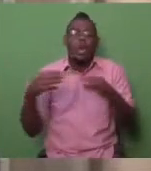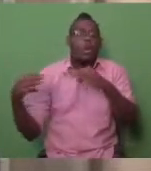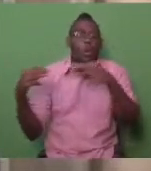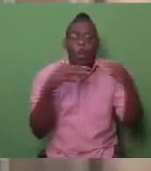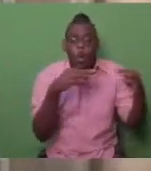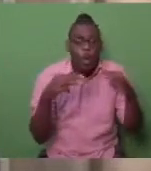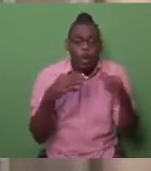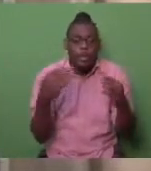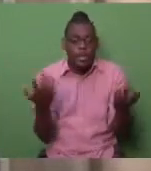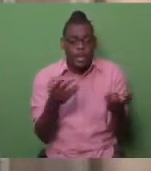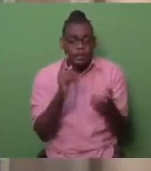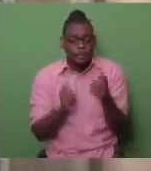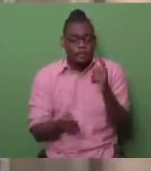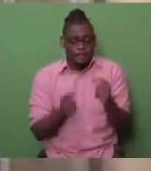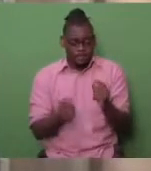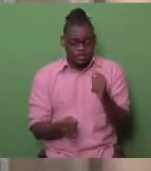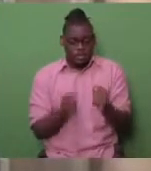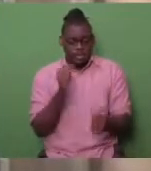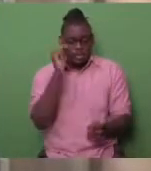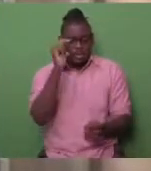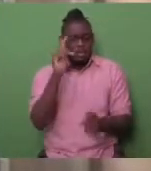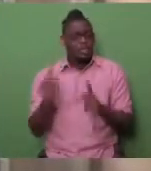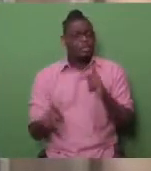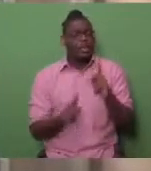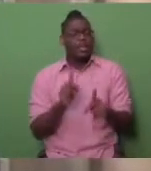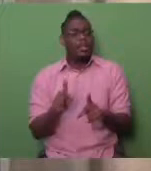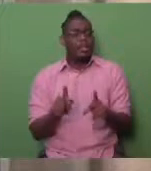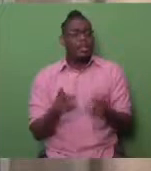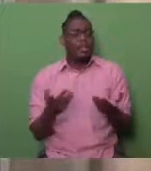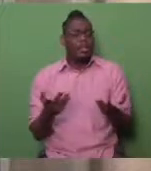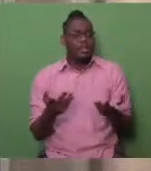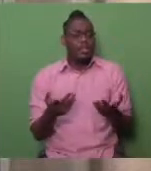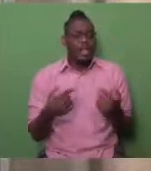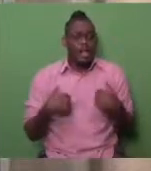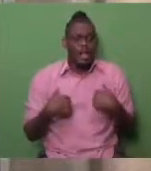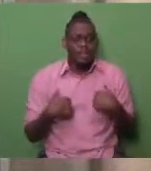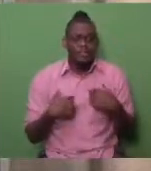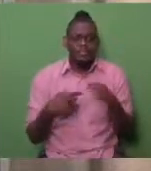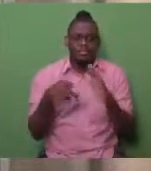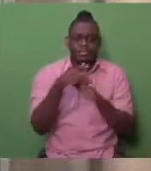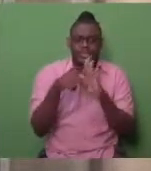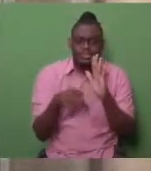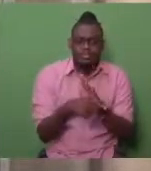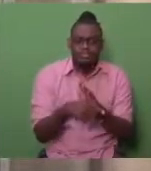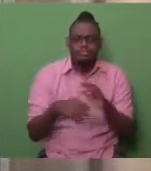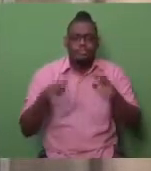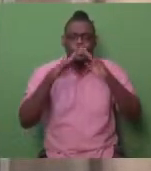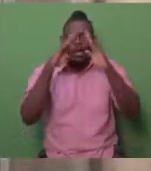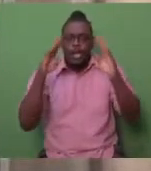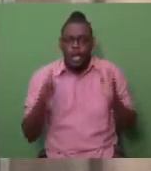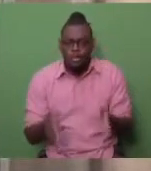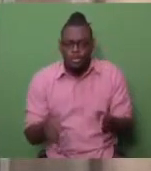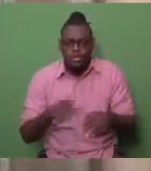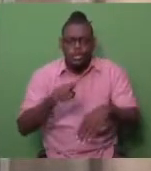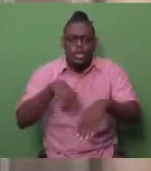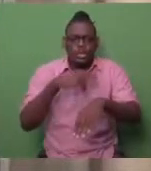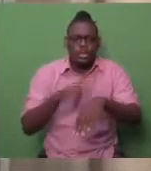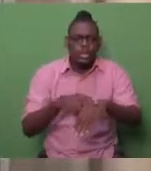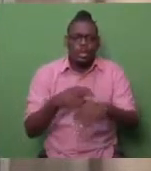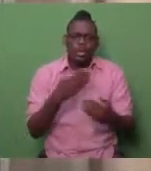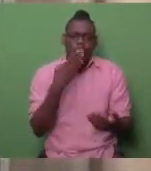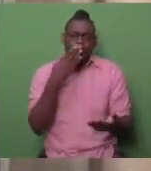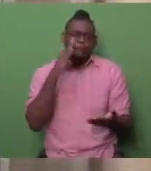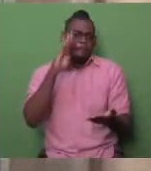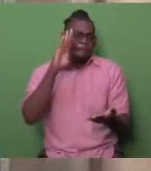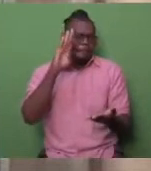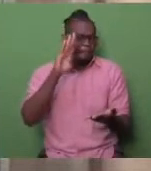Under this draconian law, if you fail to submit the valuation forms by 30th November, you shall be liable to pay a